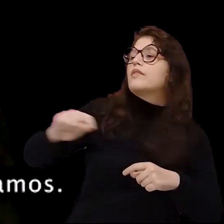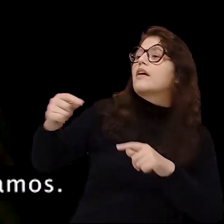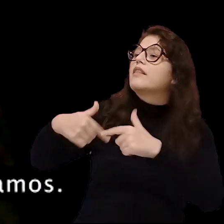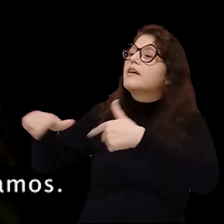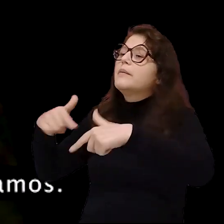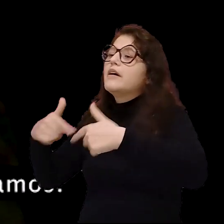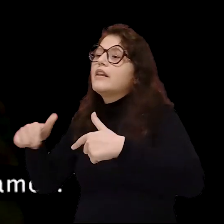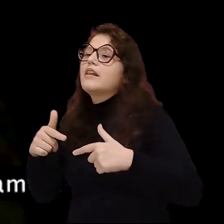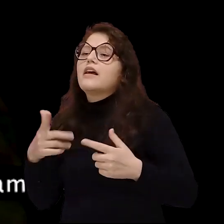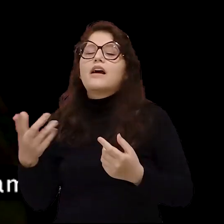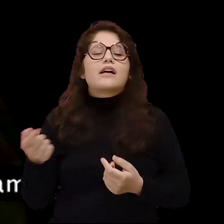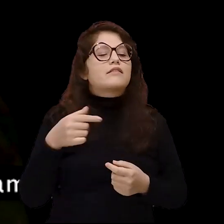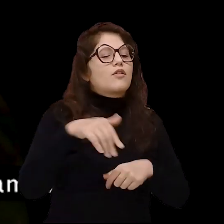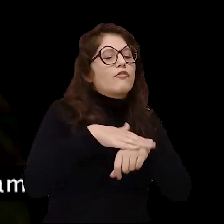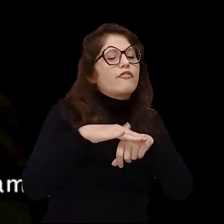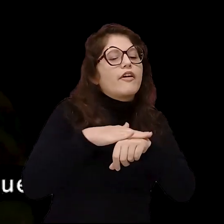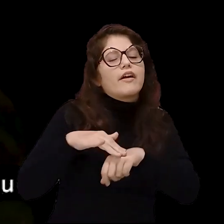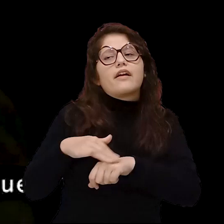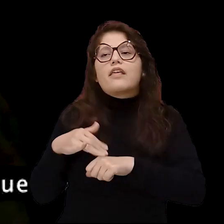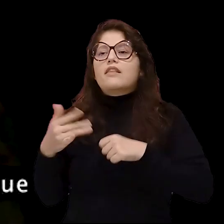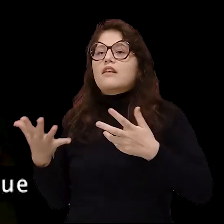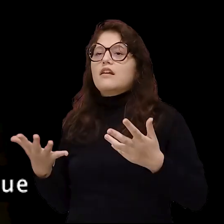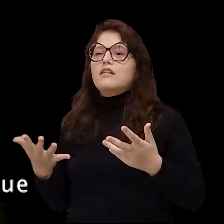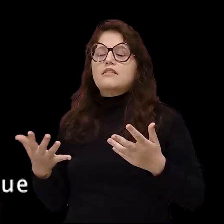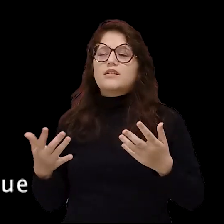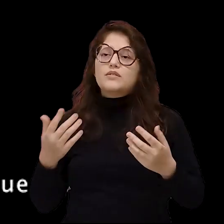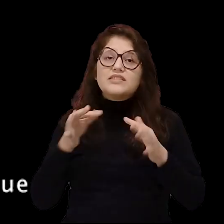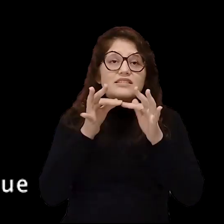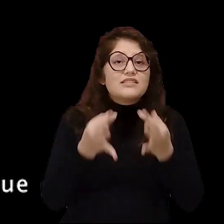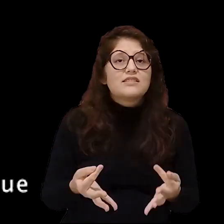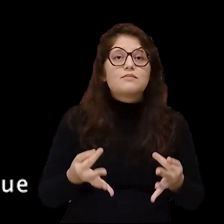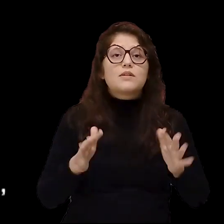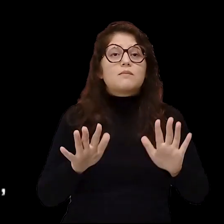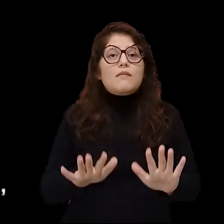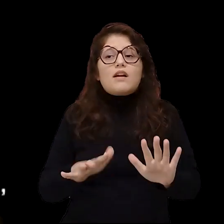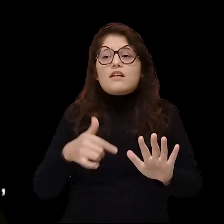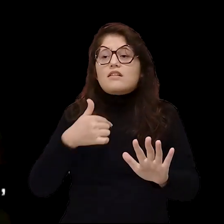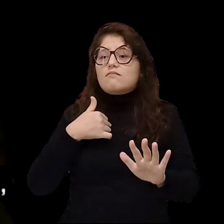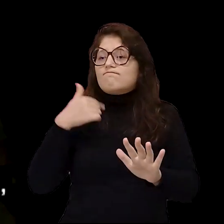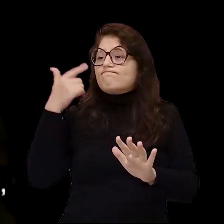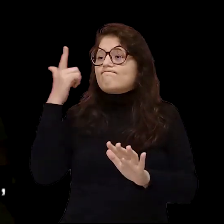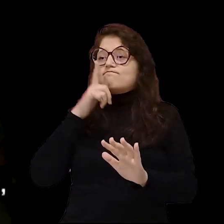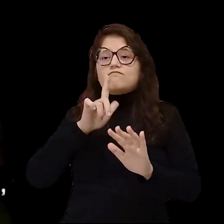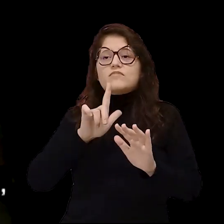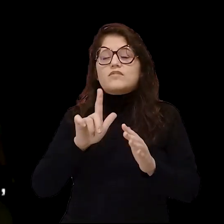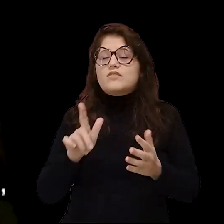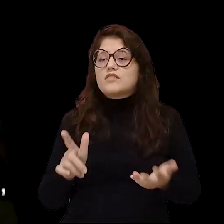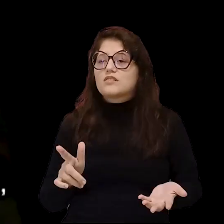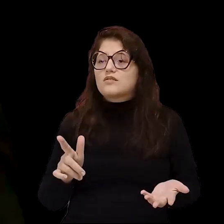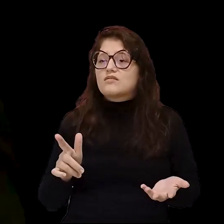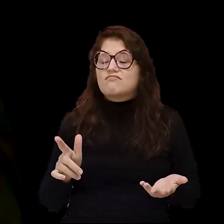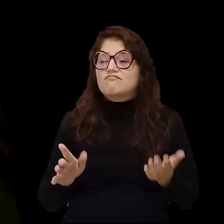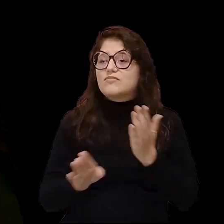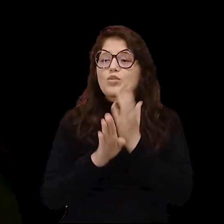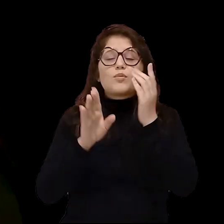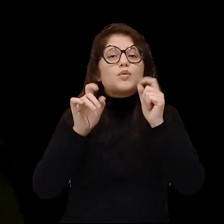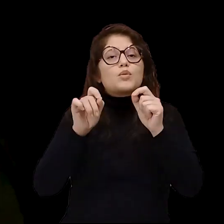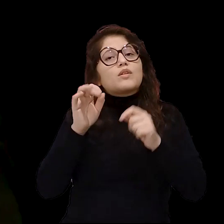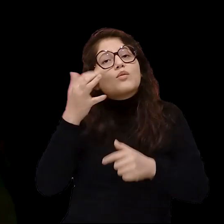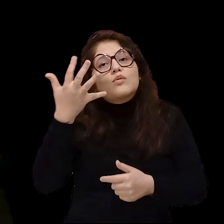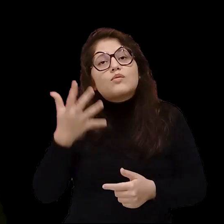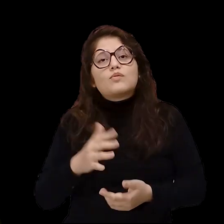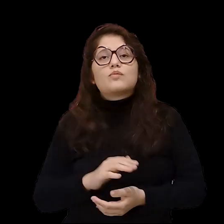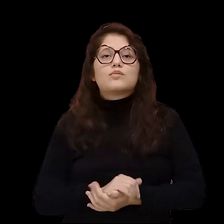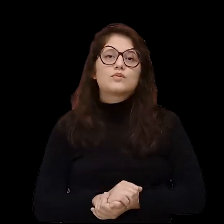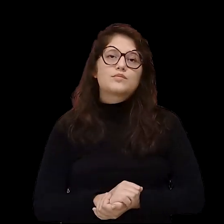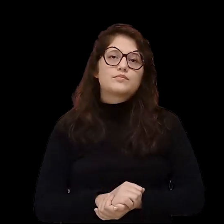it's ridiculous while you're experiencing it. You know that most people manage to listen to their messages and eat lunch and organize themselves